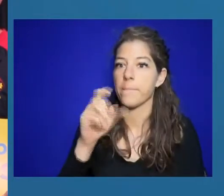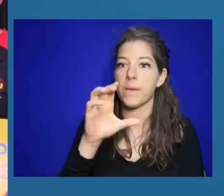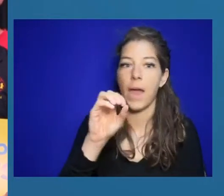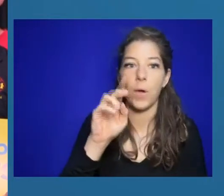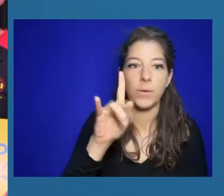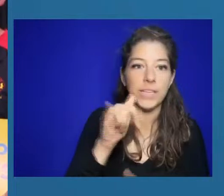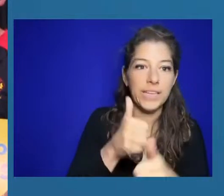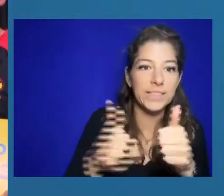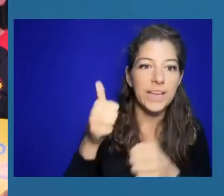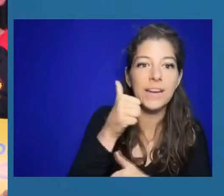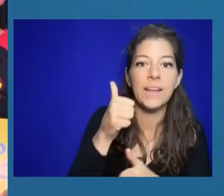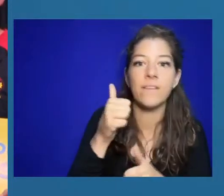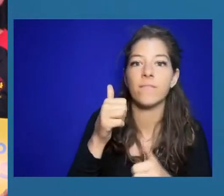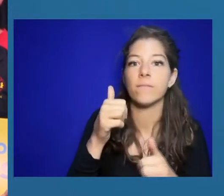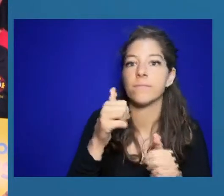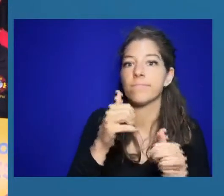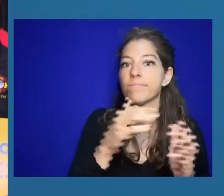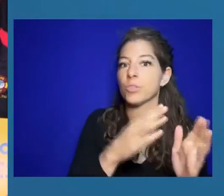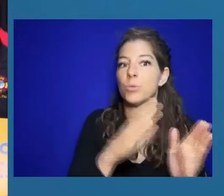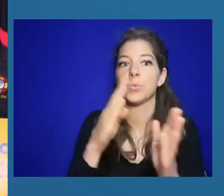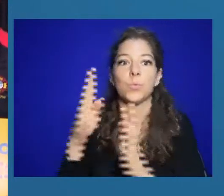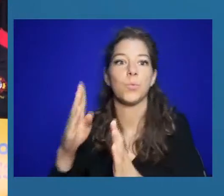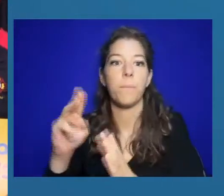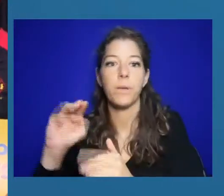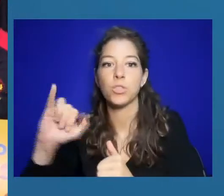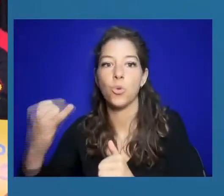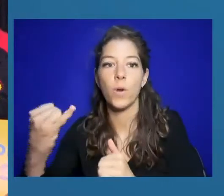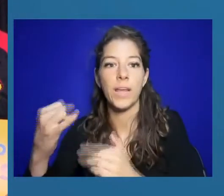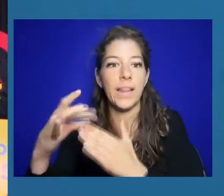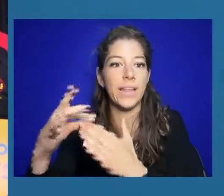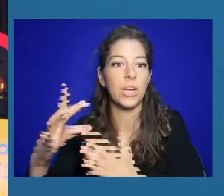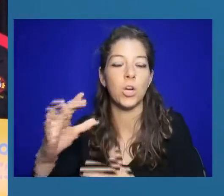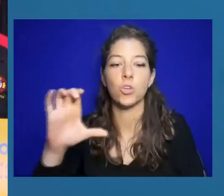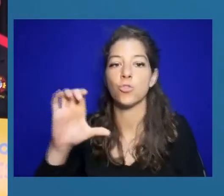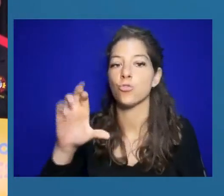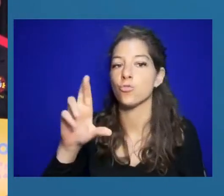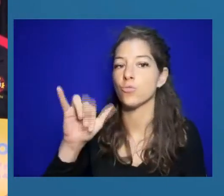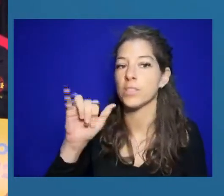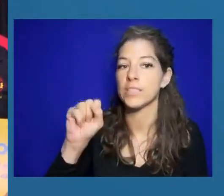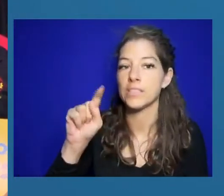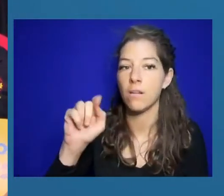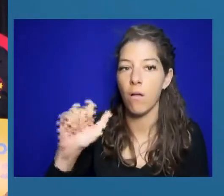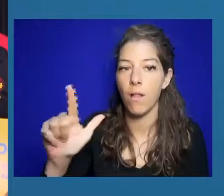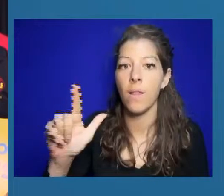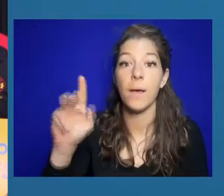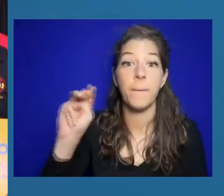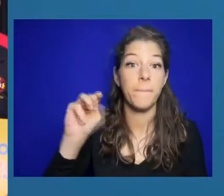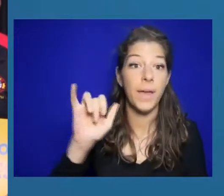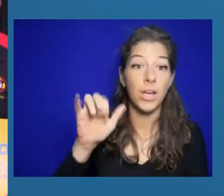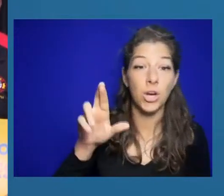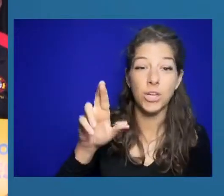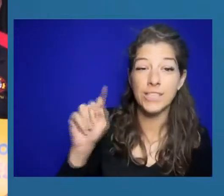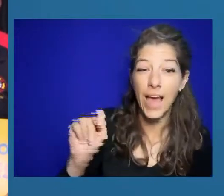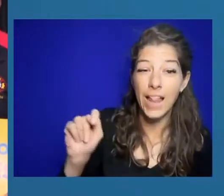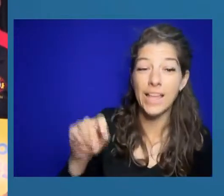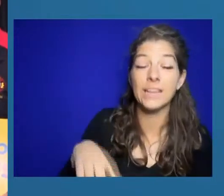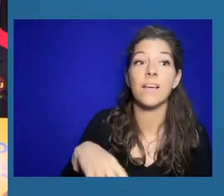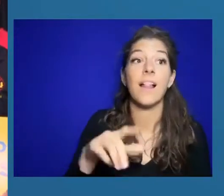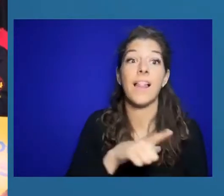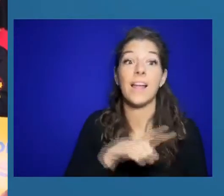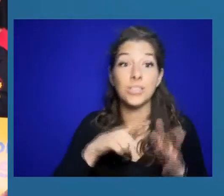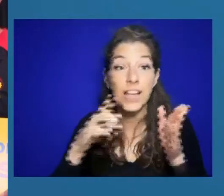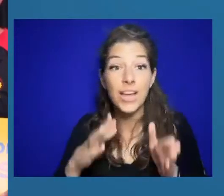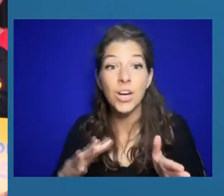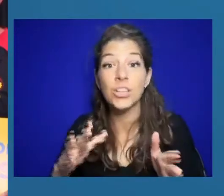Executive Poland Cars to Majority Leader Crystal Peoples-Stokes to Mayor Tyler, to the legislators in Niagara County